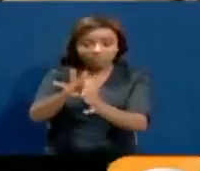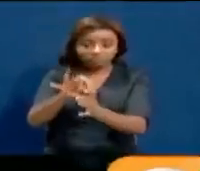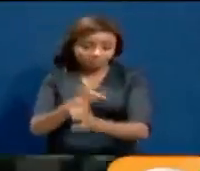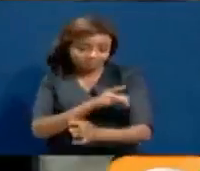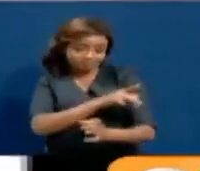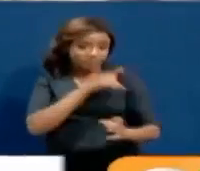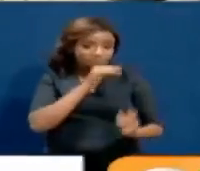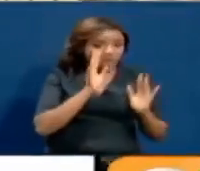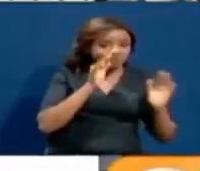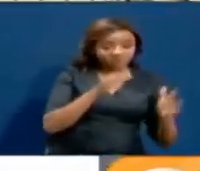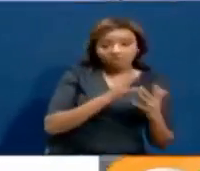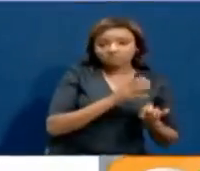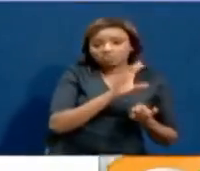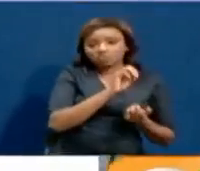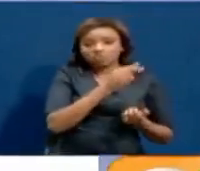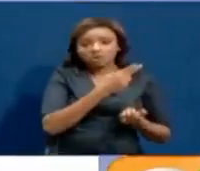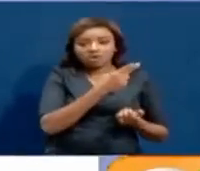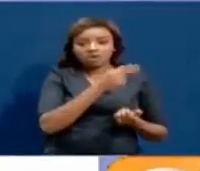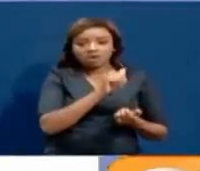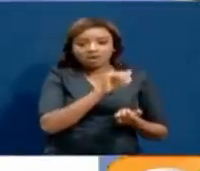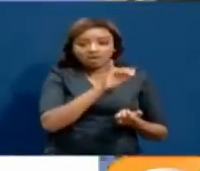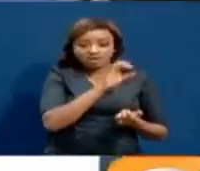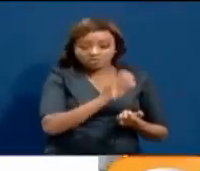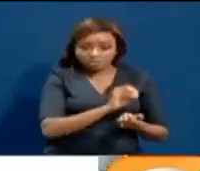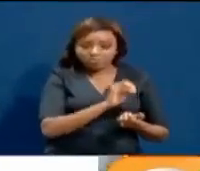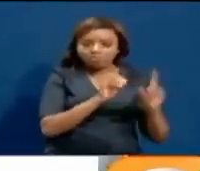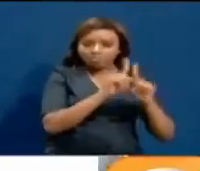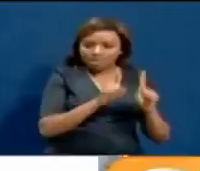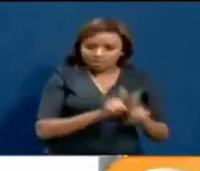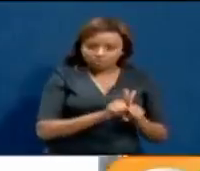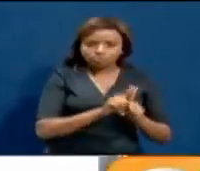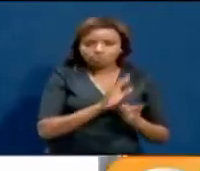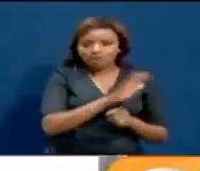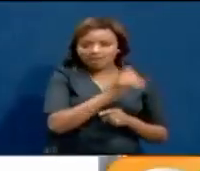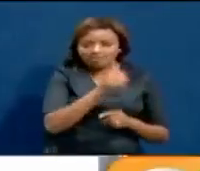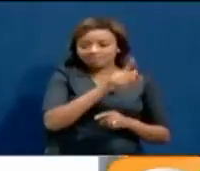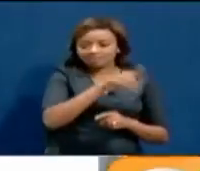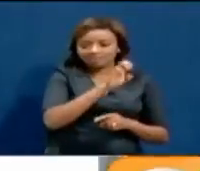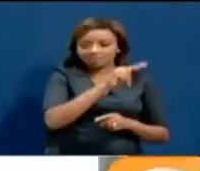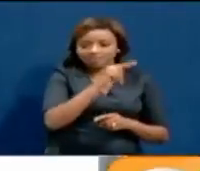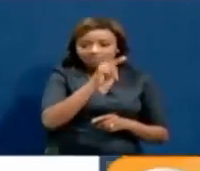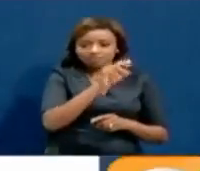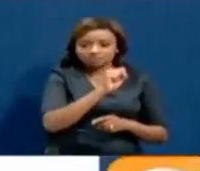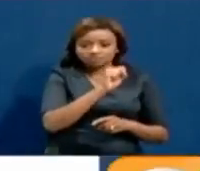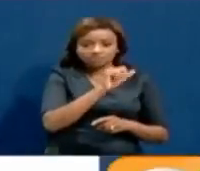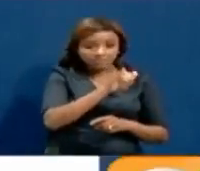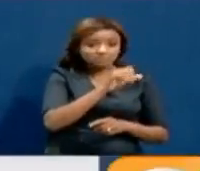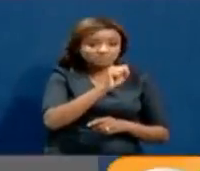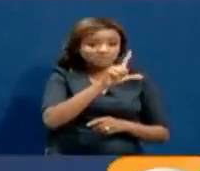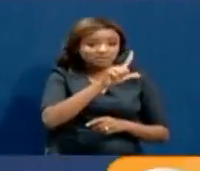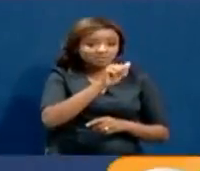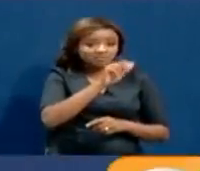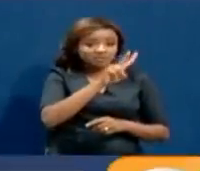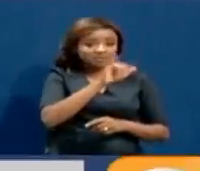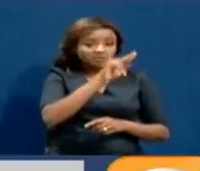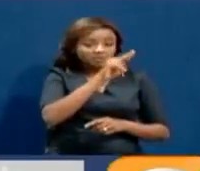be focusing on Ohio and Pennsylvania, his birth state, seeking to tip the scales in his favor. This is the most